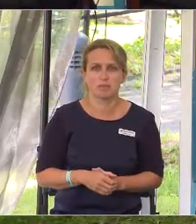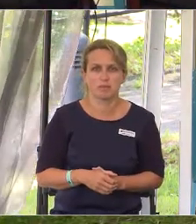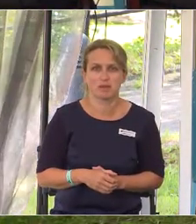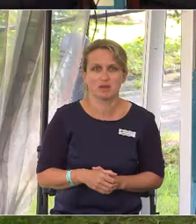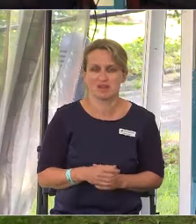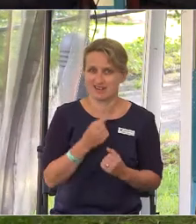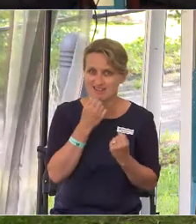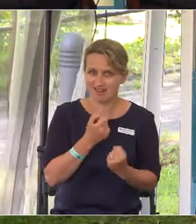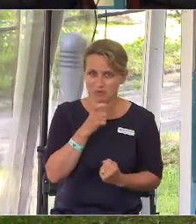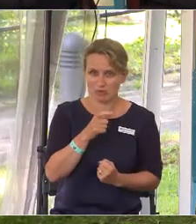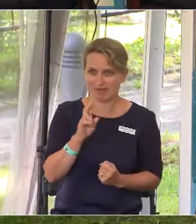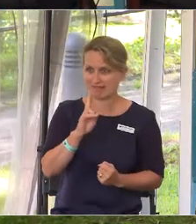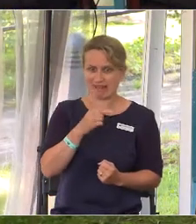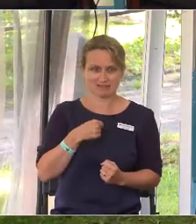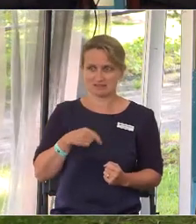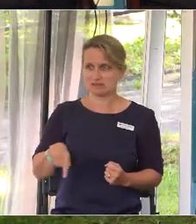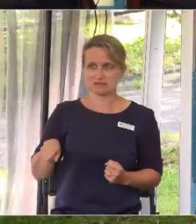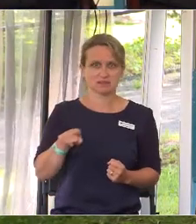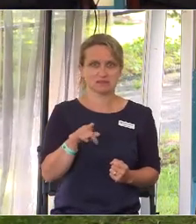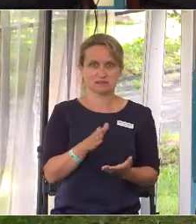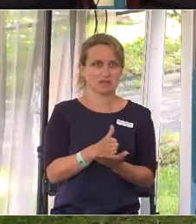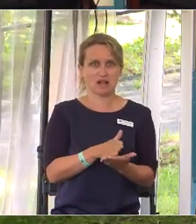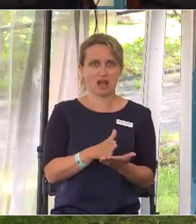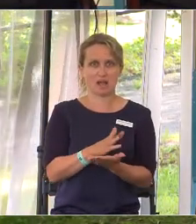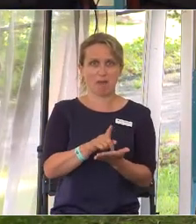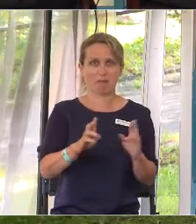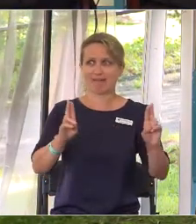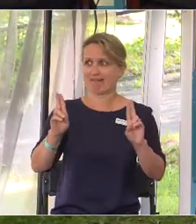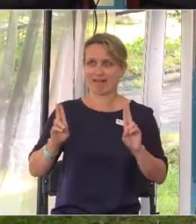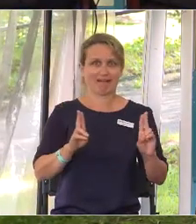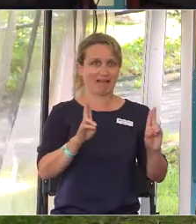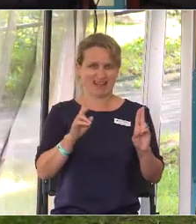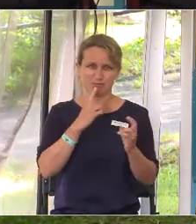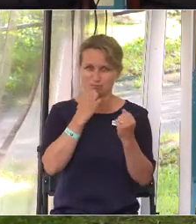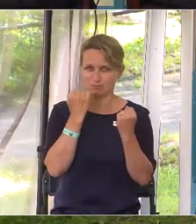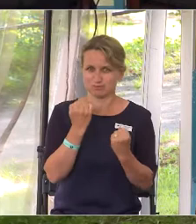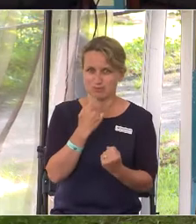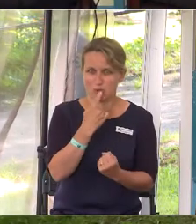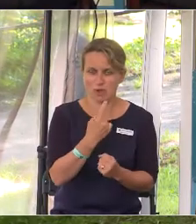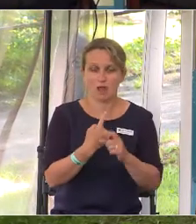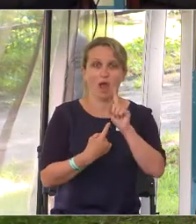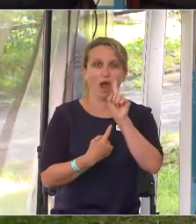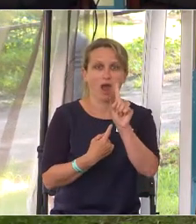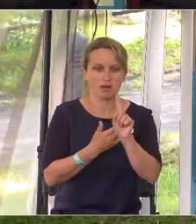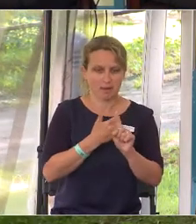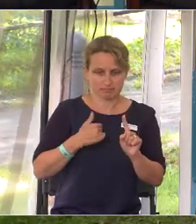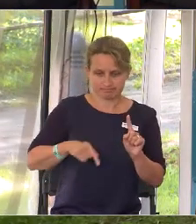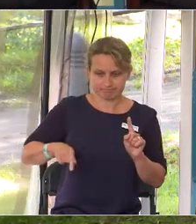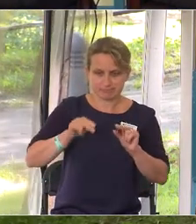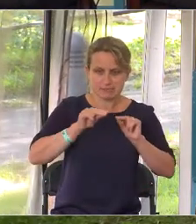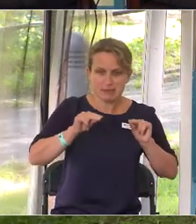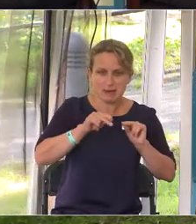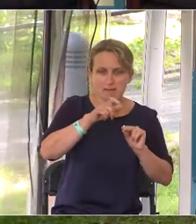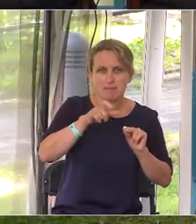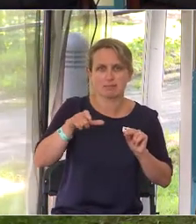it's difficult. It's really hard to say. But I believe that as teachers, as journalists, as educators,